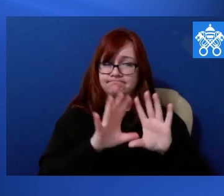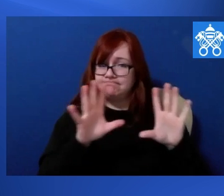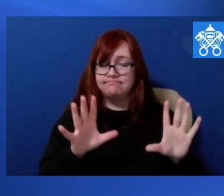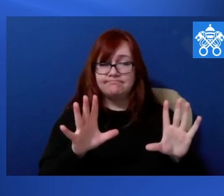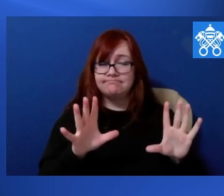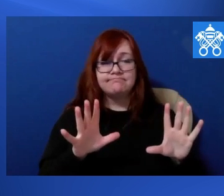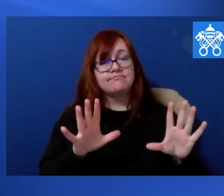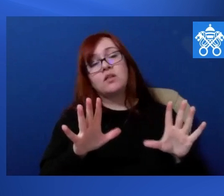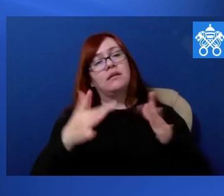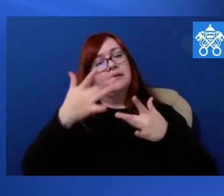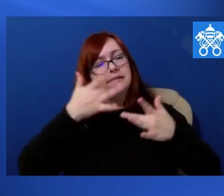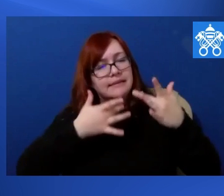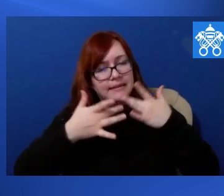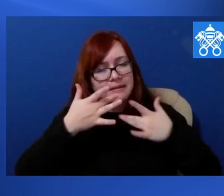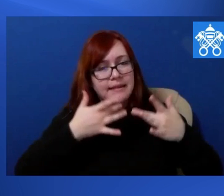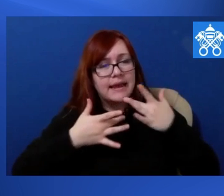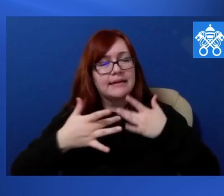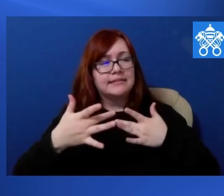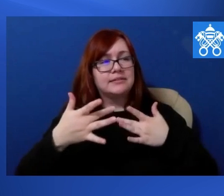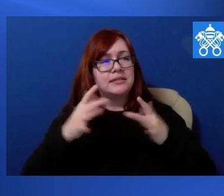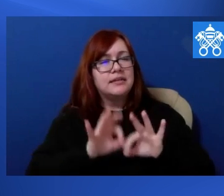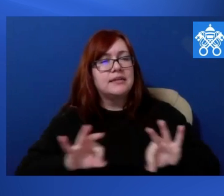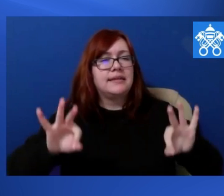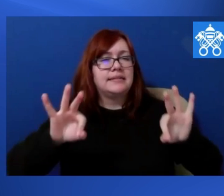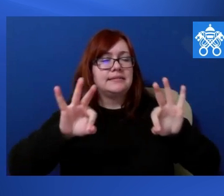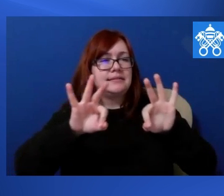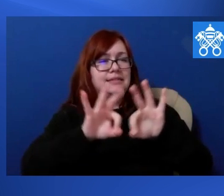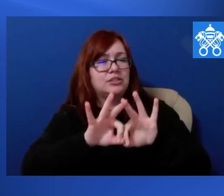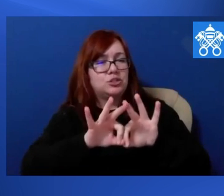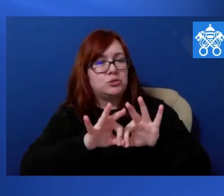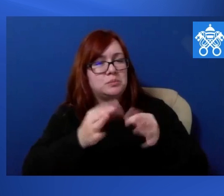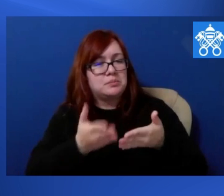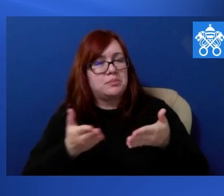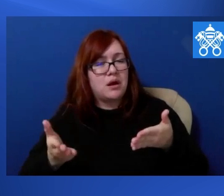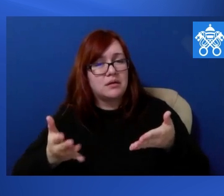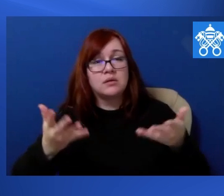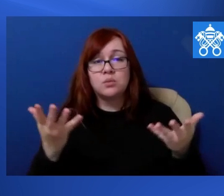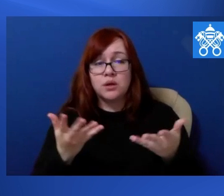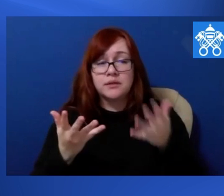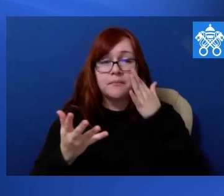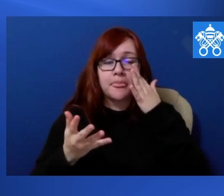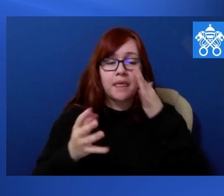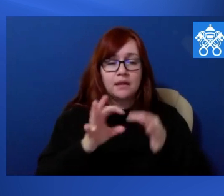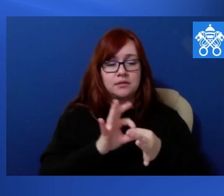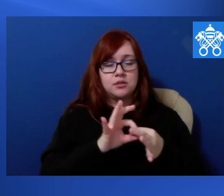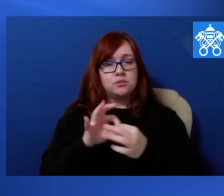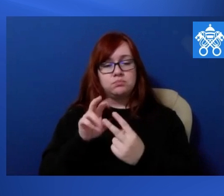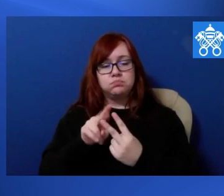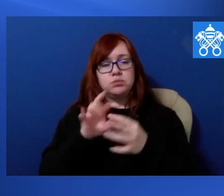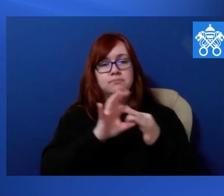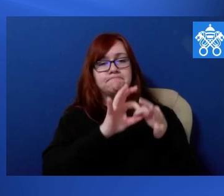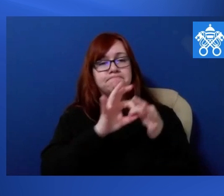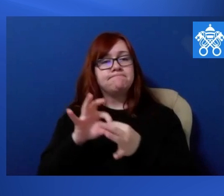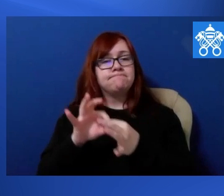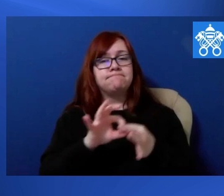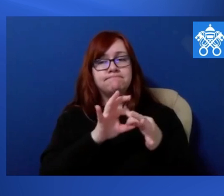lack the essential dimension, which is the relationship with the other and with others, with God